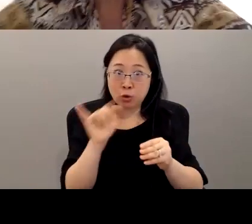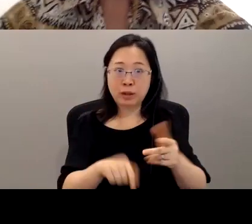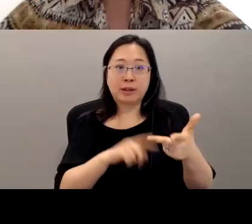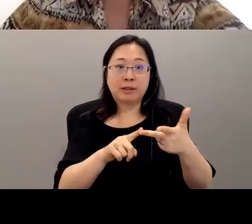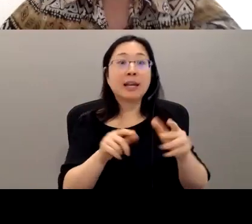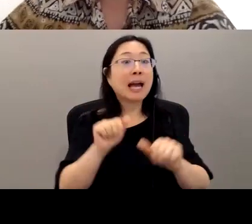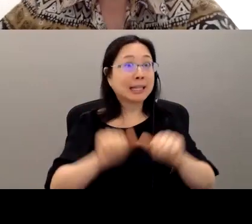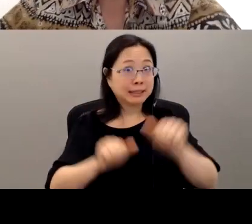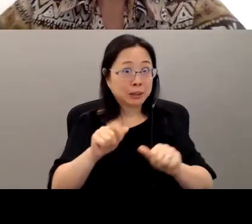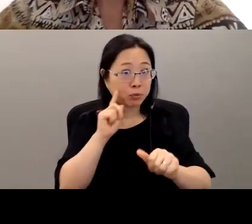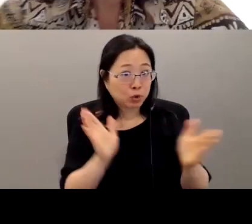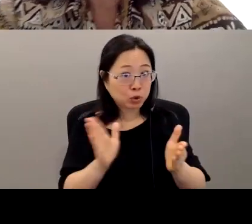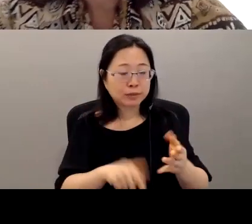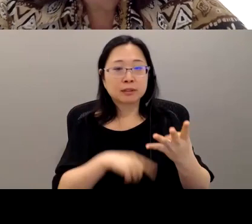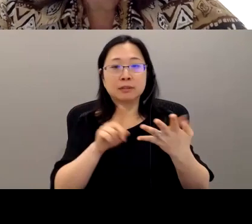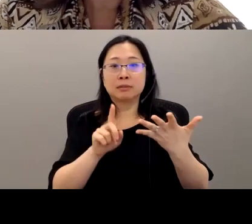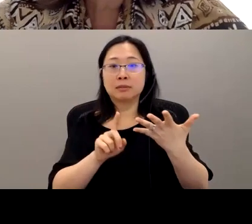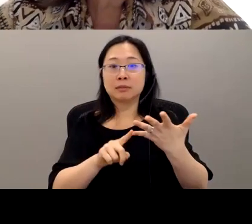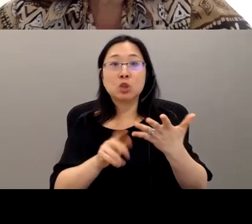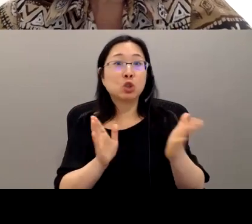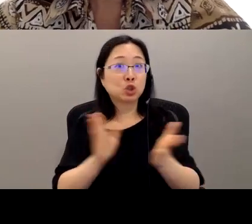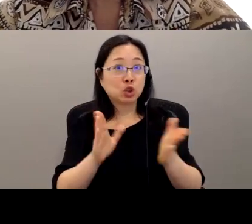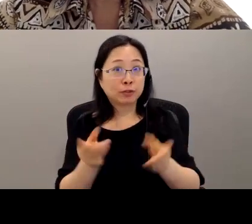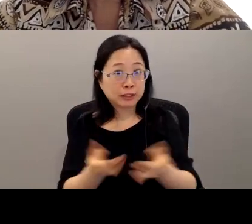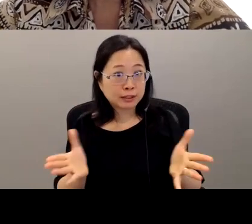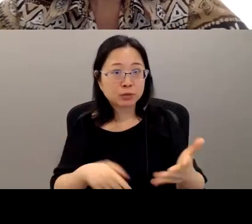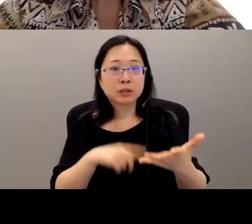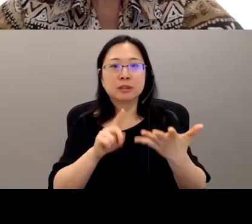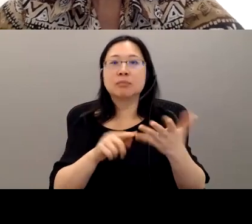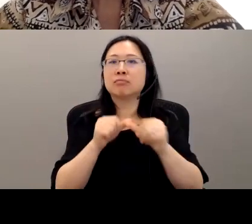service delivery. Next, Julie, please.